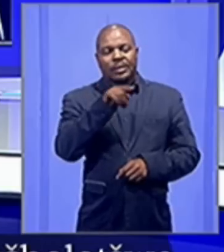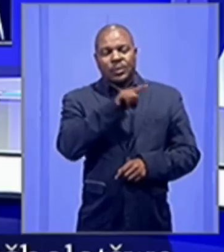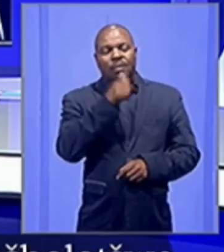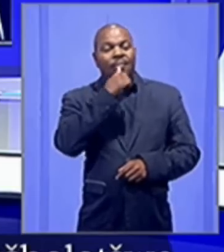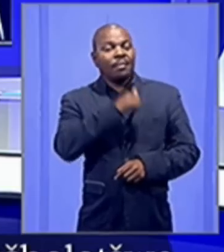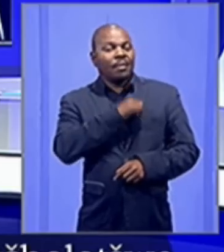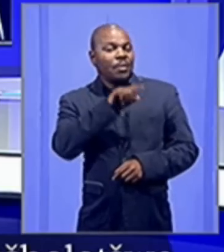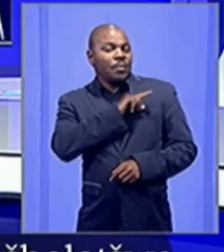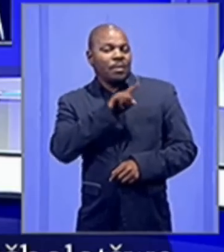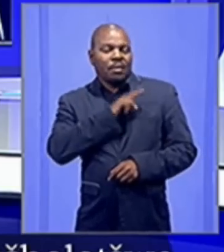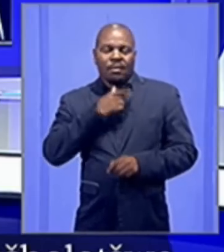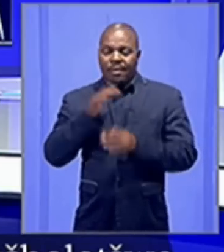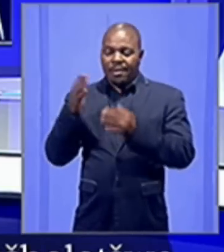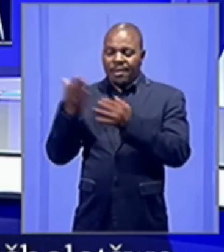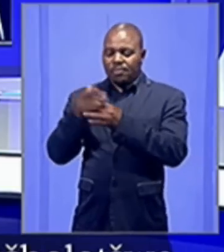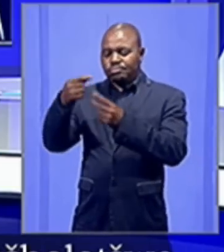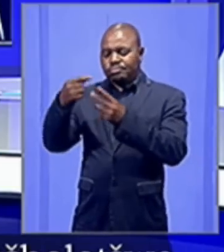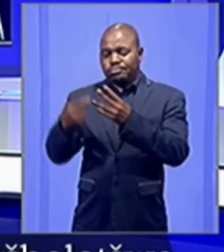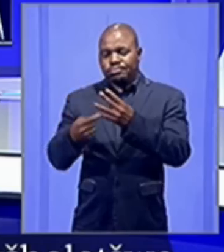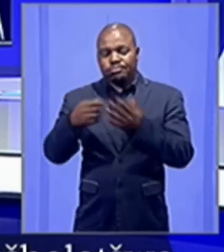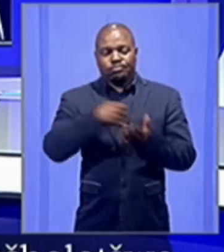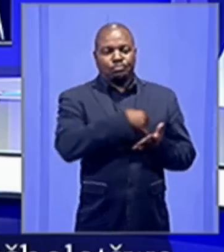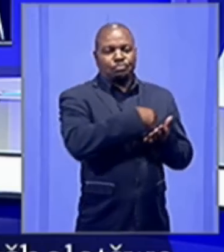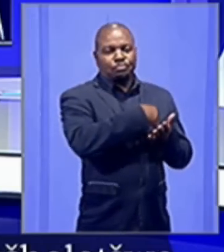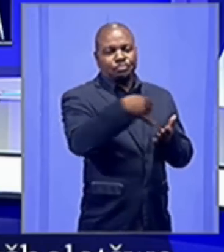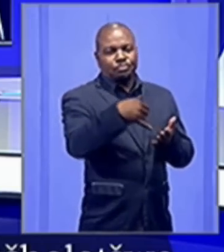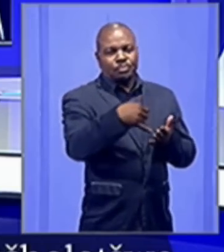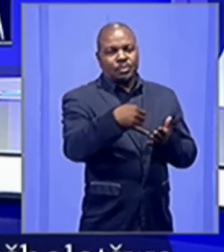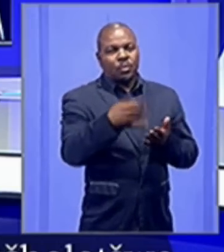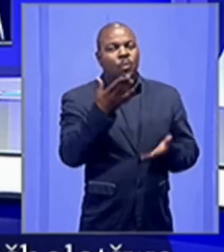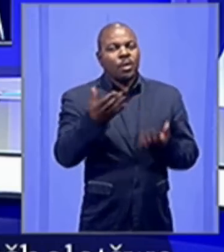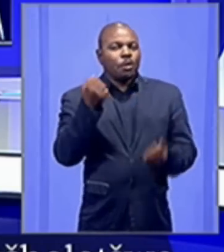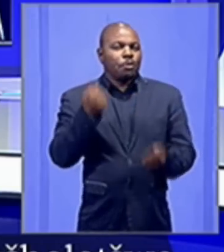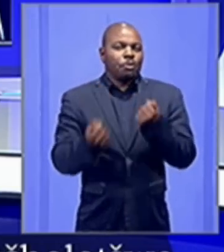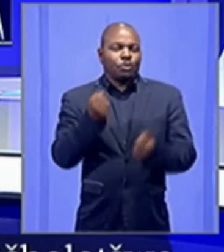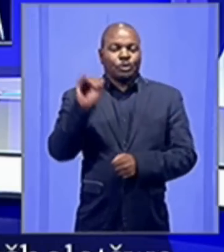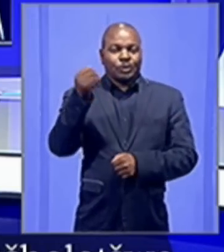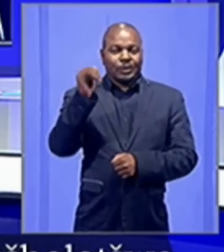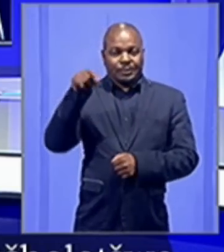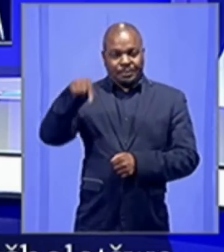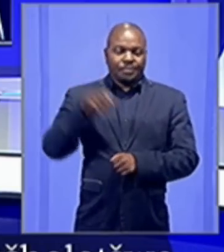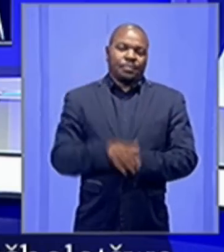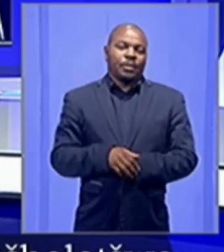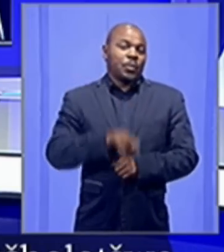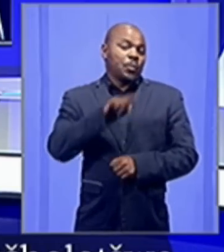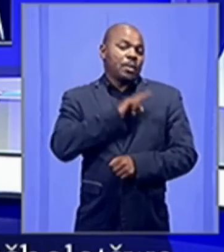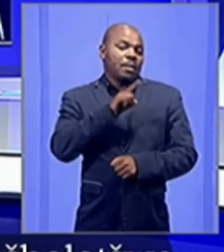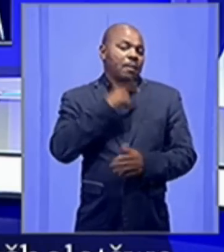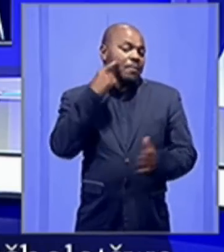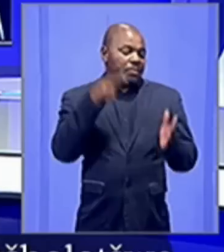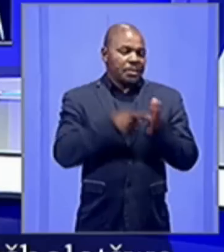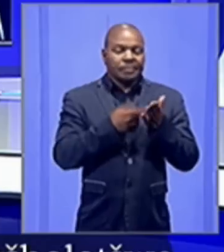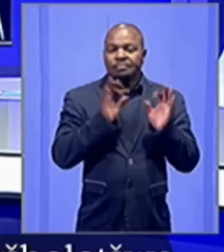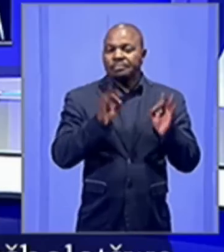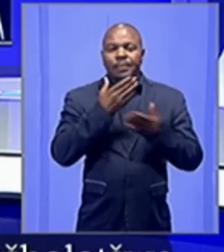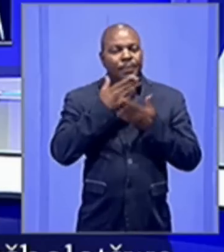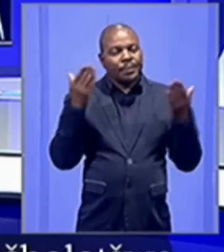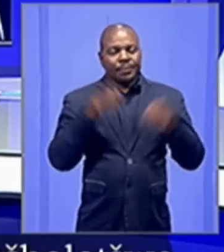gore ditatofatšo kgatlhanong le yena di phumulwe ka kgorong ya tsheko ya Johannesburg ka baka la go hloka